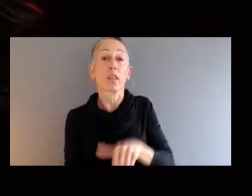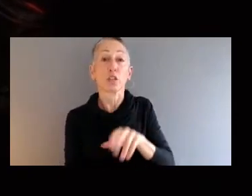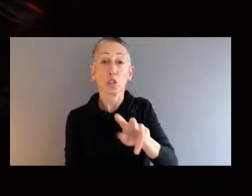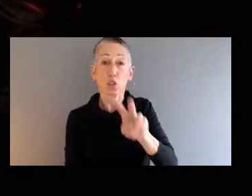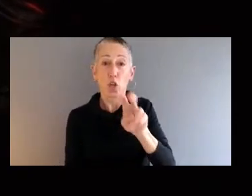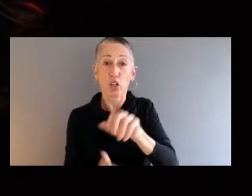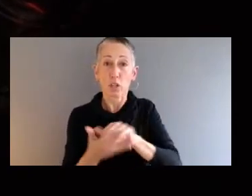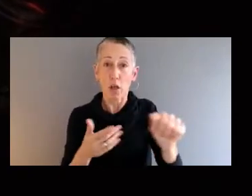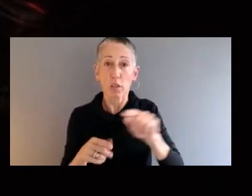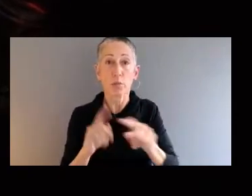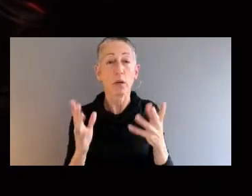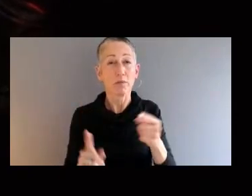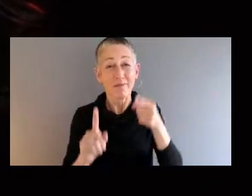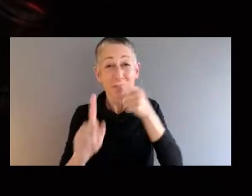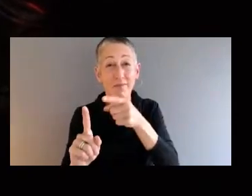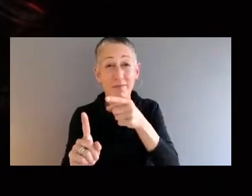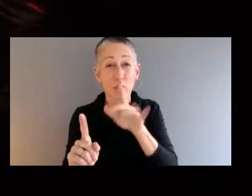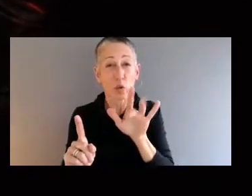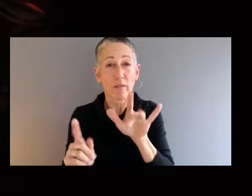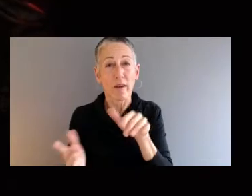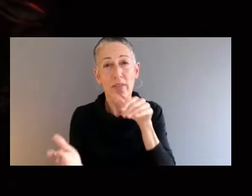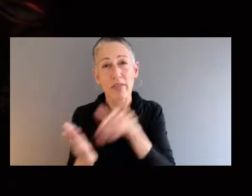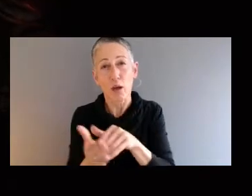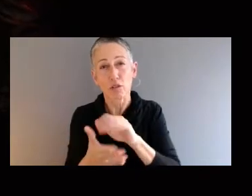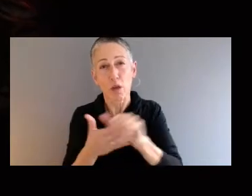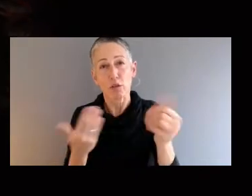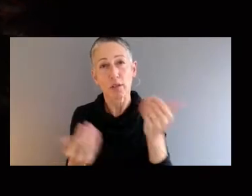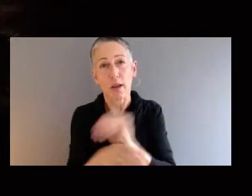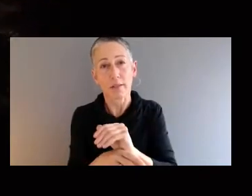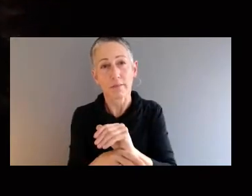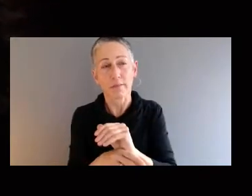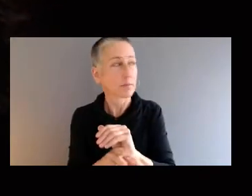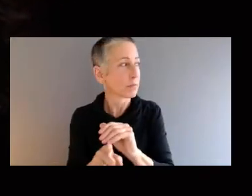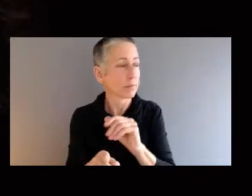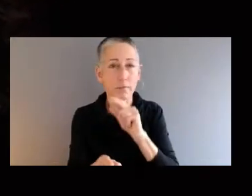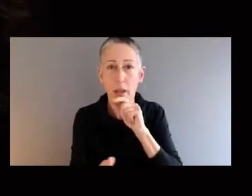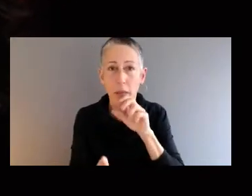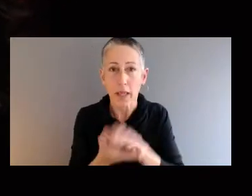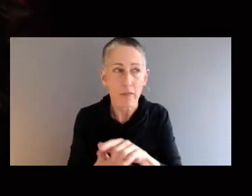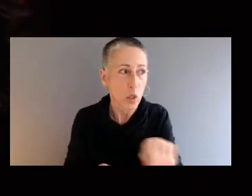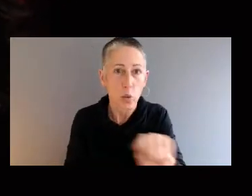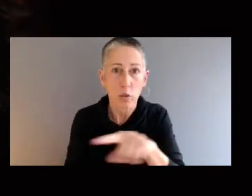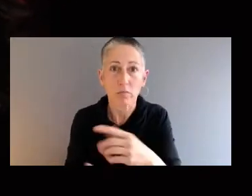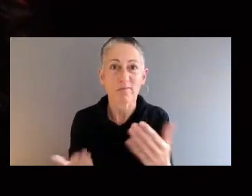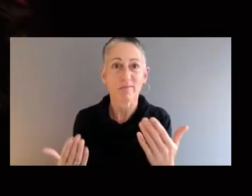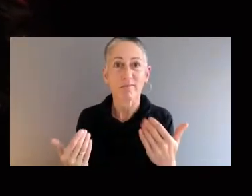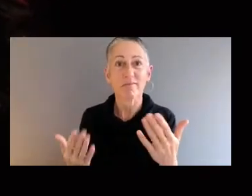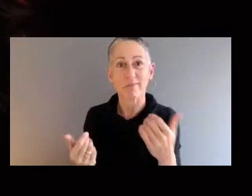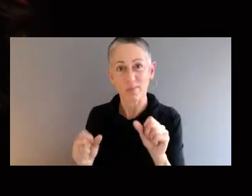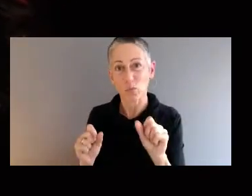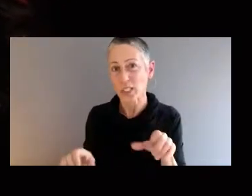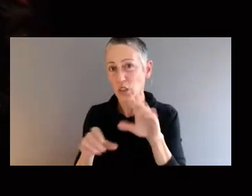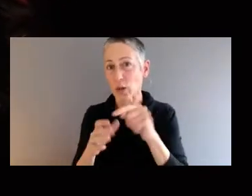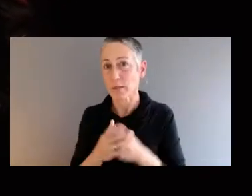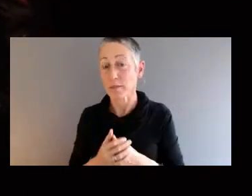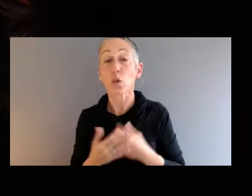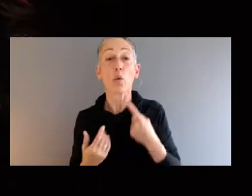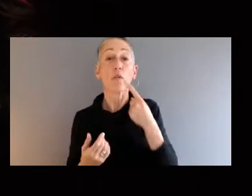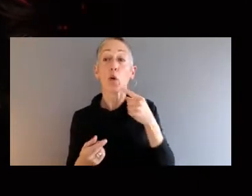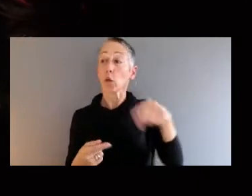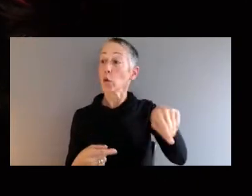raise $25,000 tonight, and I believe in you, we can do it. So, for those of you here in person, there is a